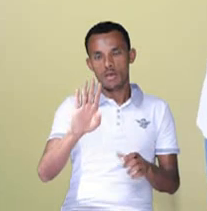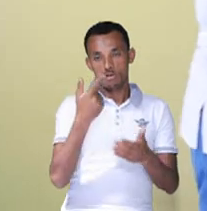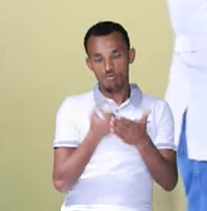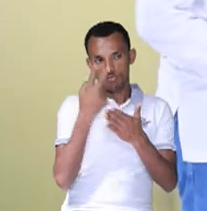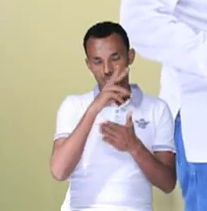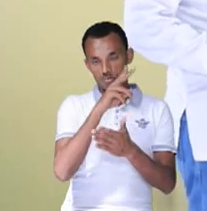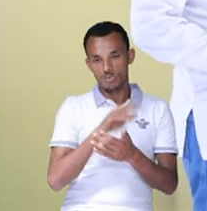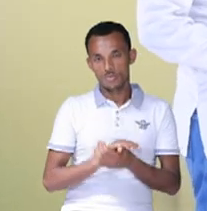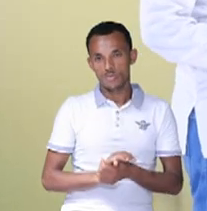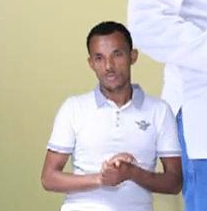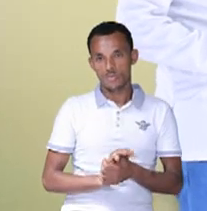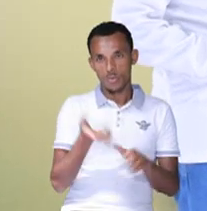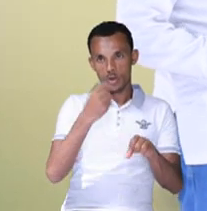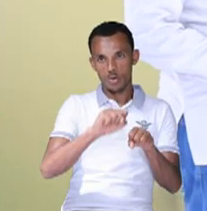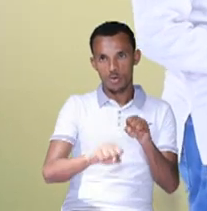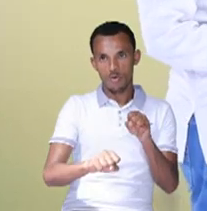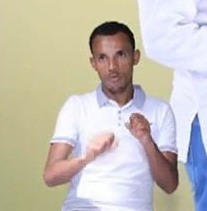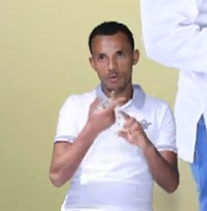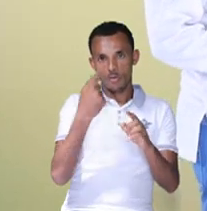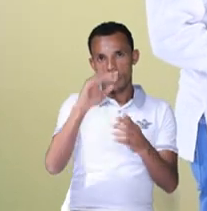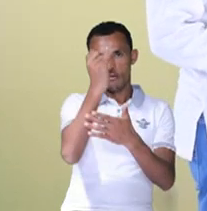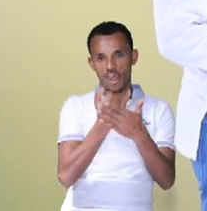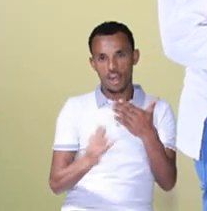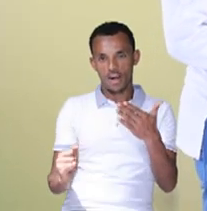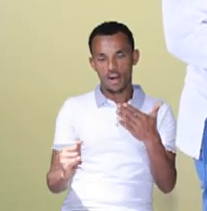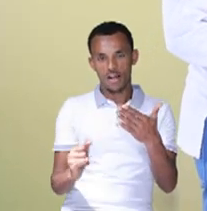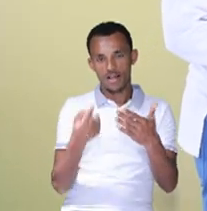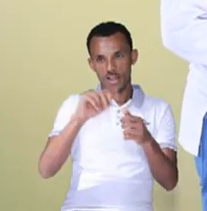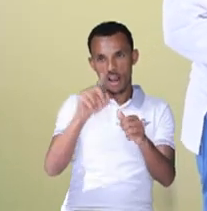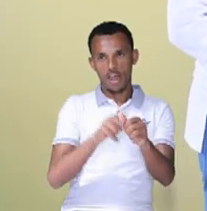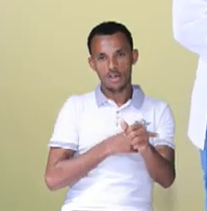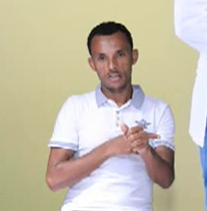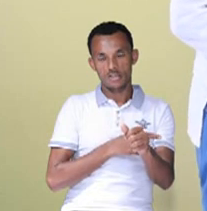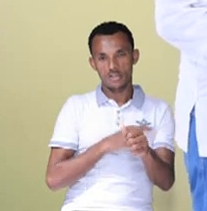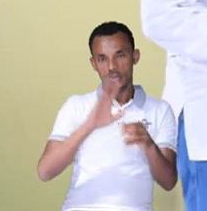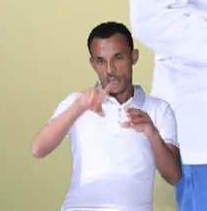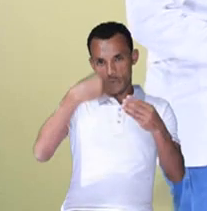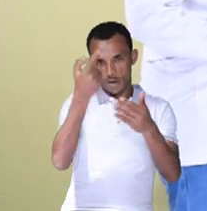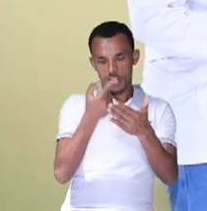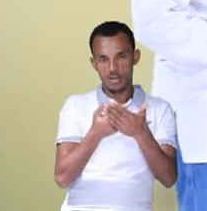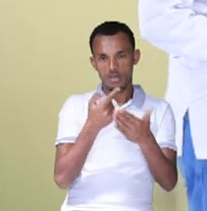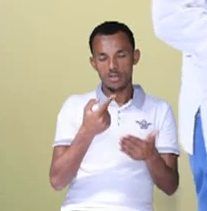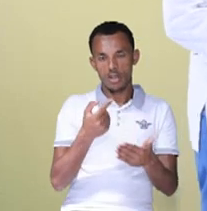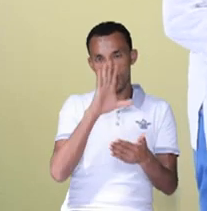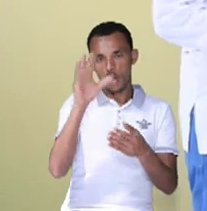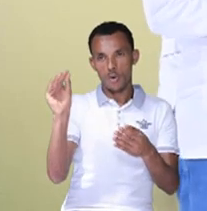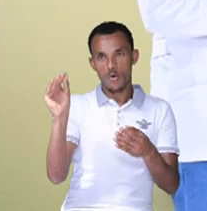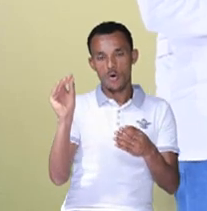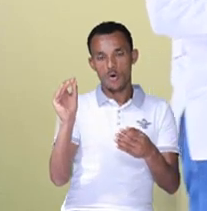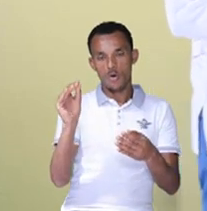this one. So from the figure, the length of the given one, this one, and